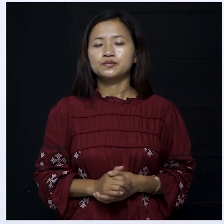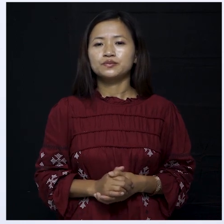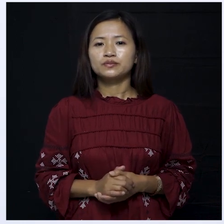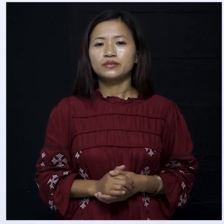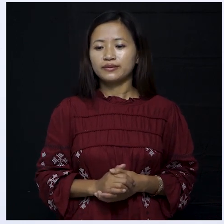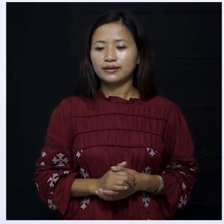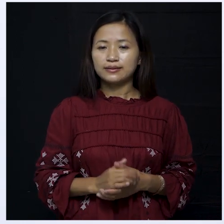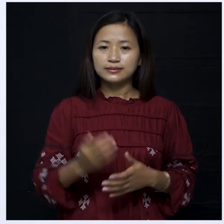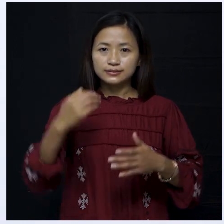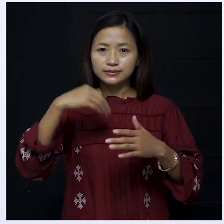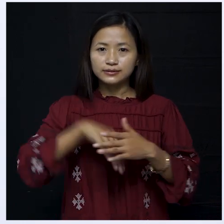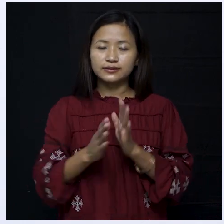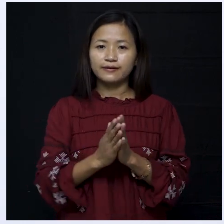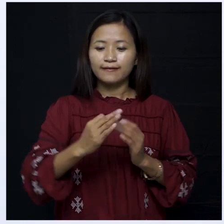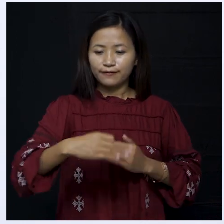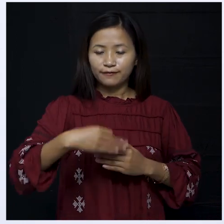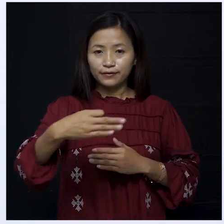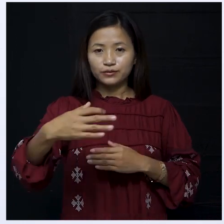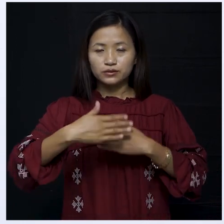So in future continuous,